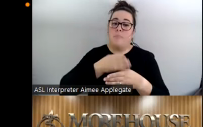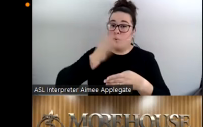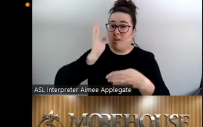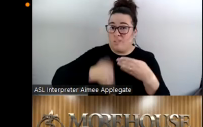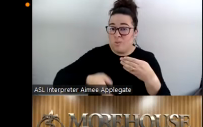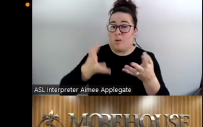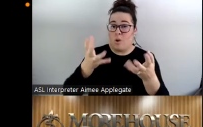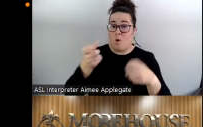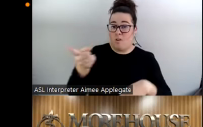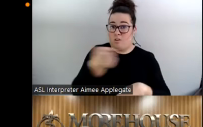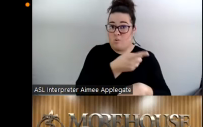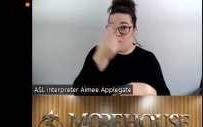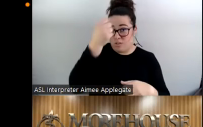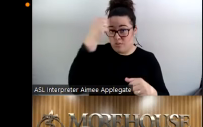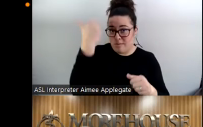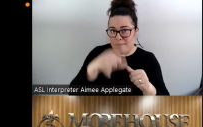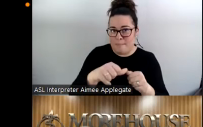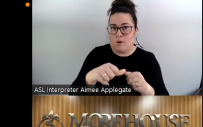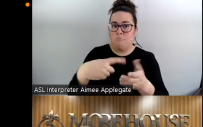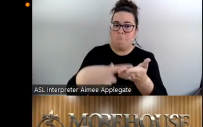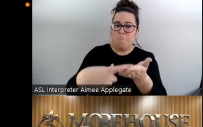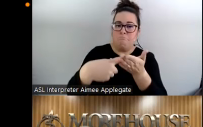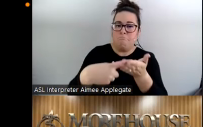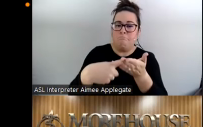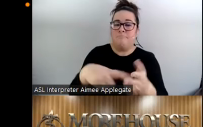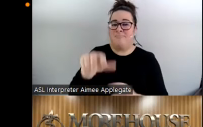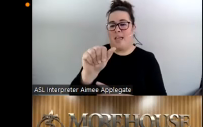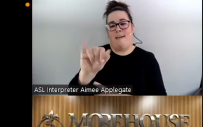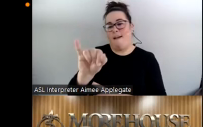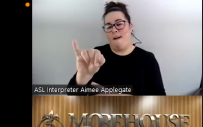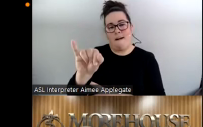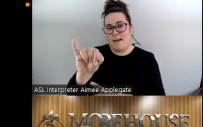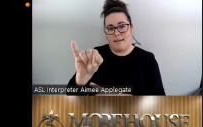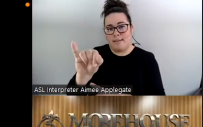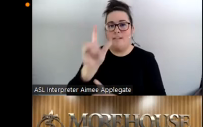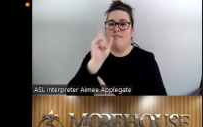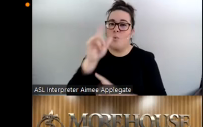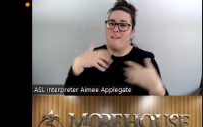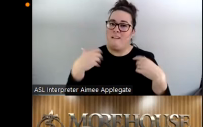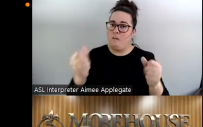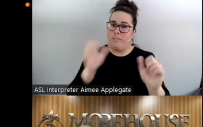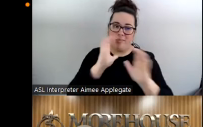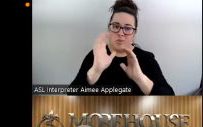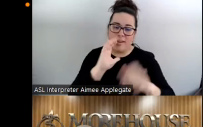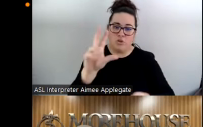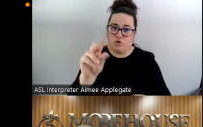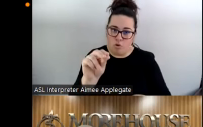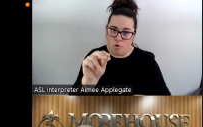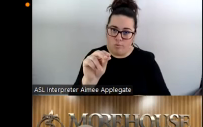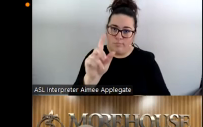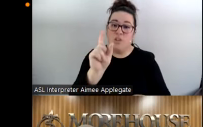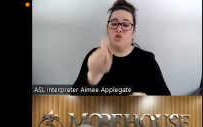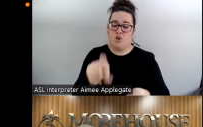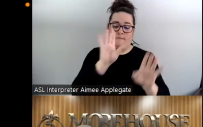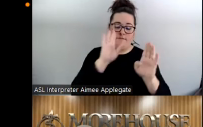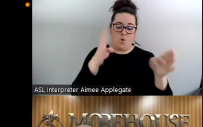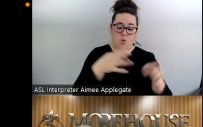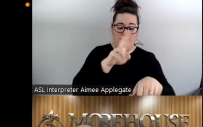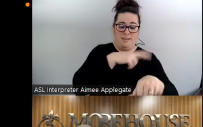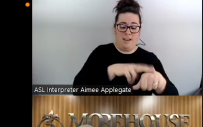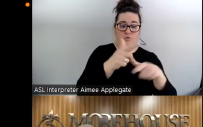that really we shouldn't be talking about natural AI. If in health communication, we should be talking about natural language processing, which are the techniques that